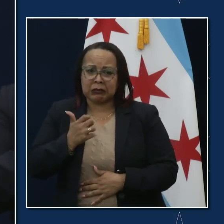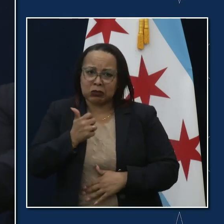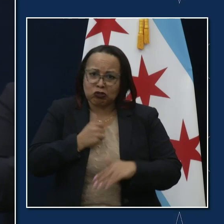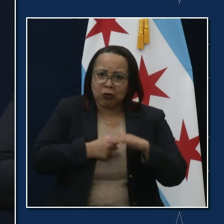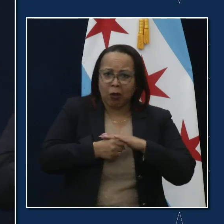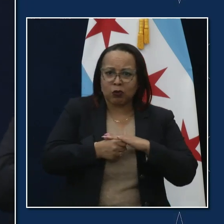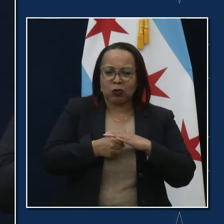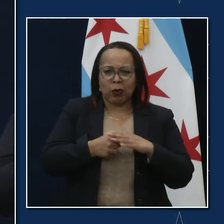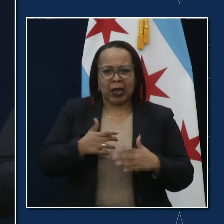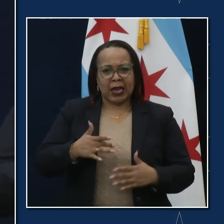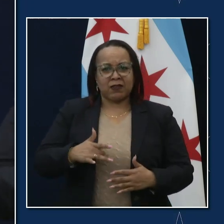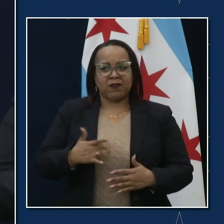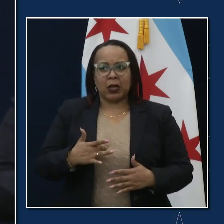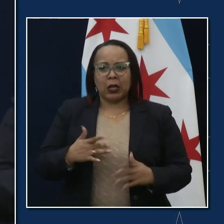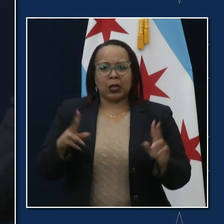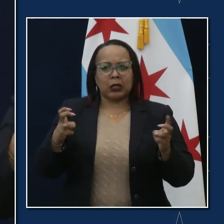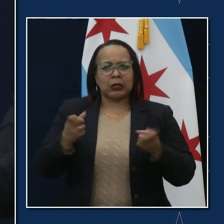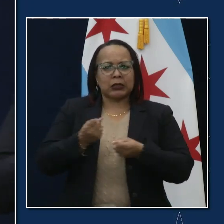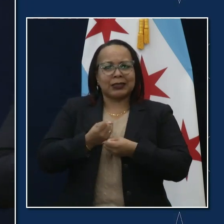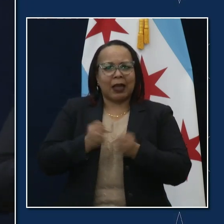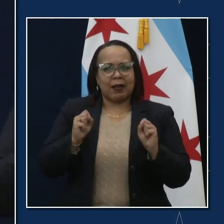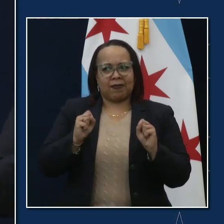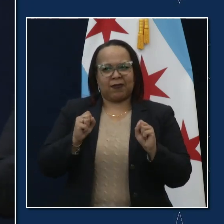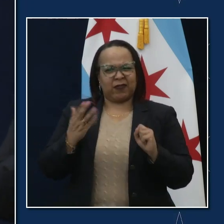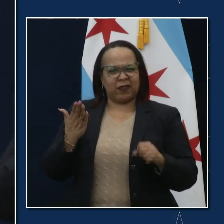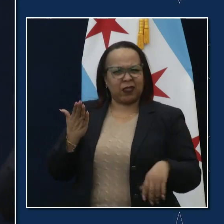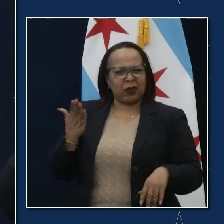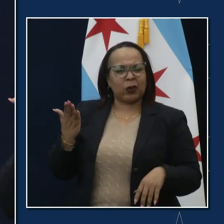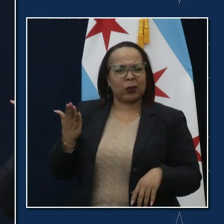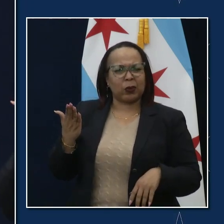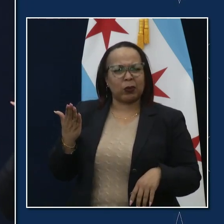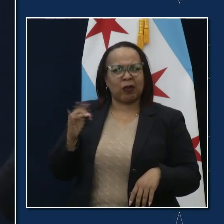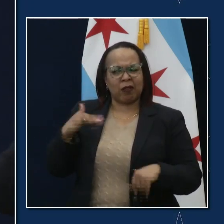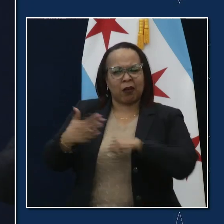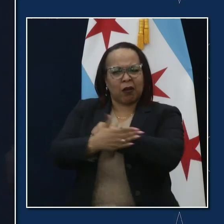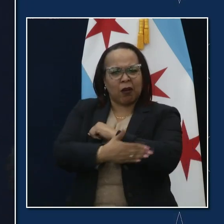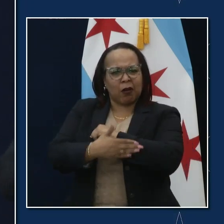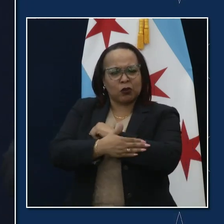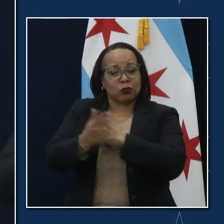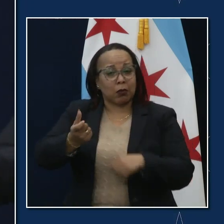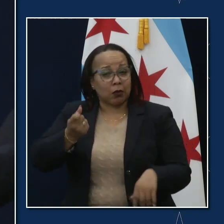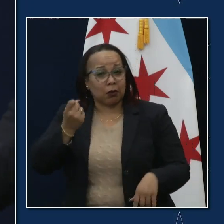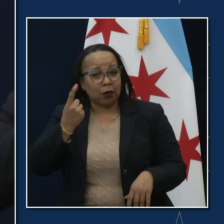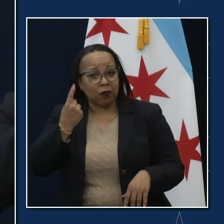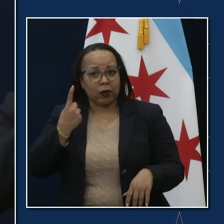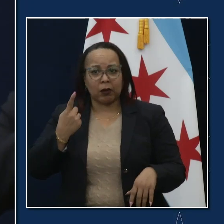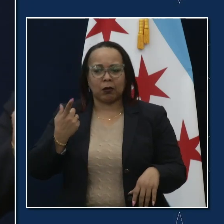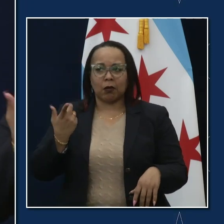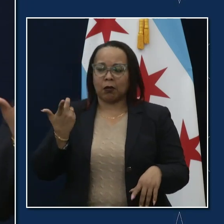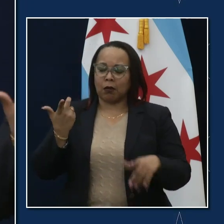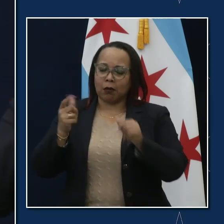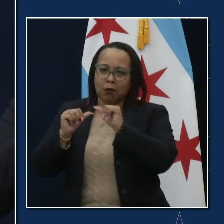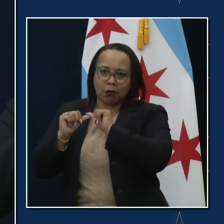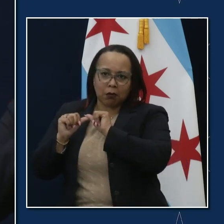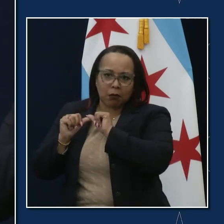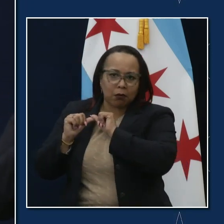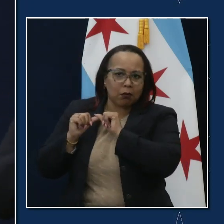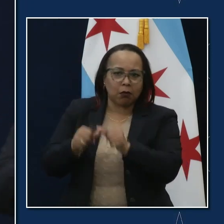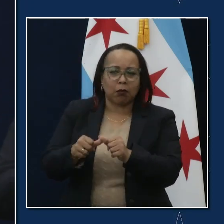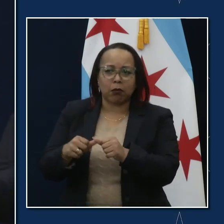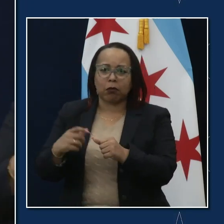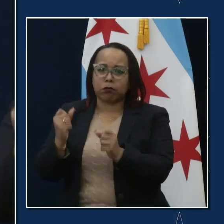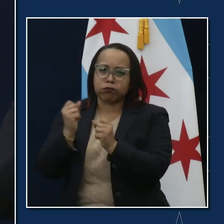just feeling safe in that community, in that country, given the nonstop rain of